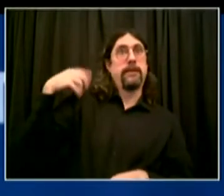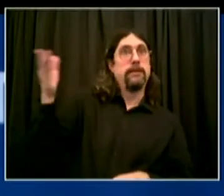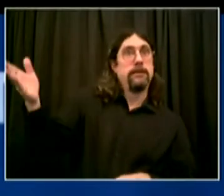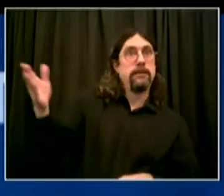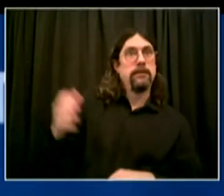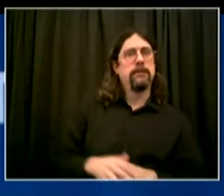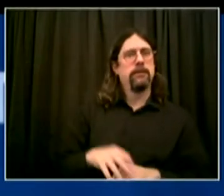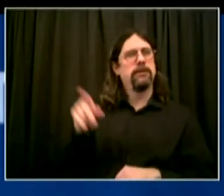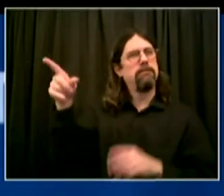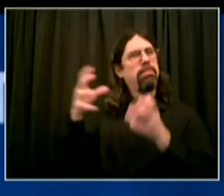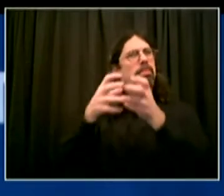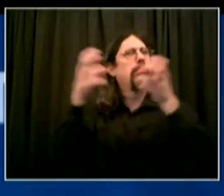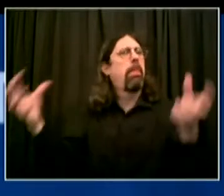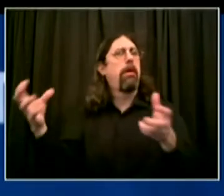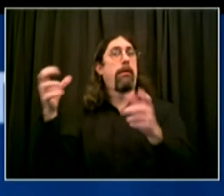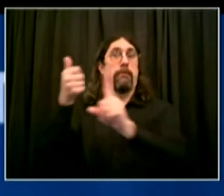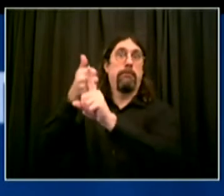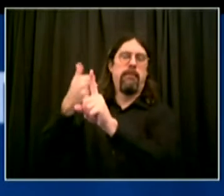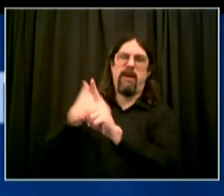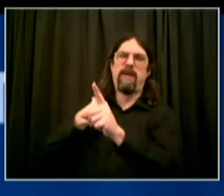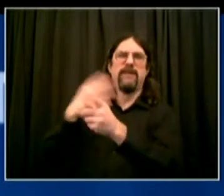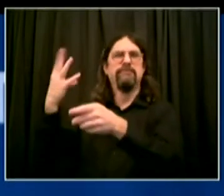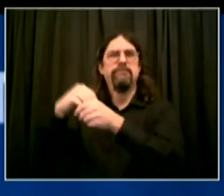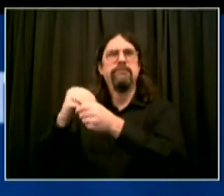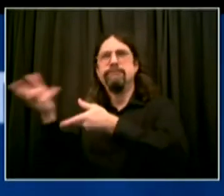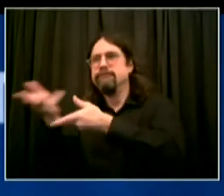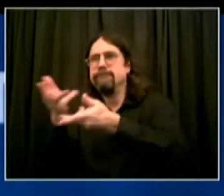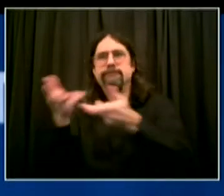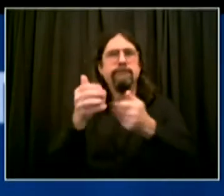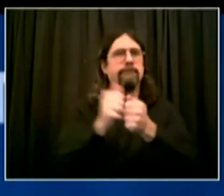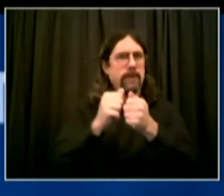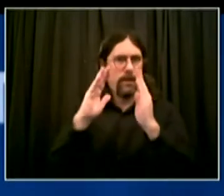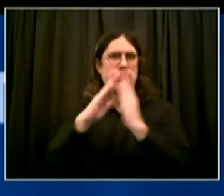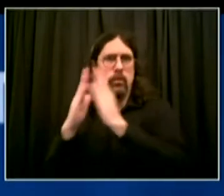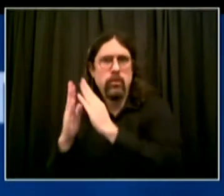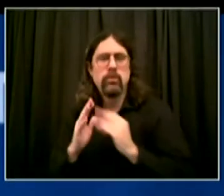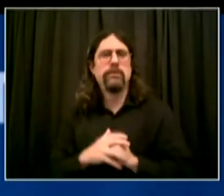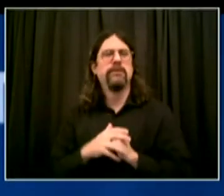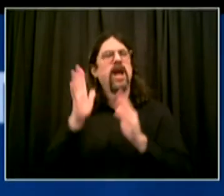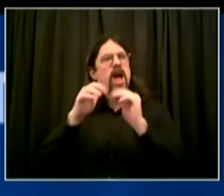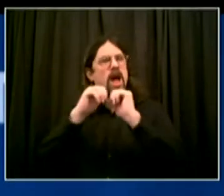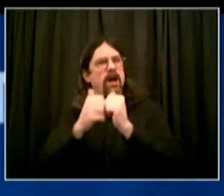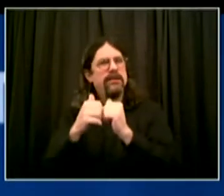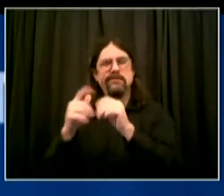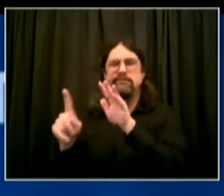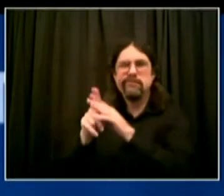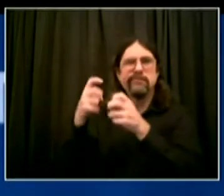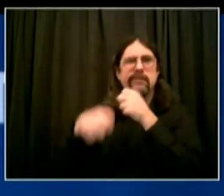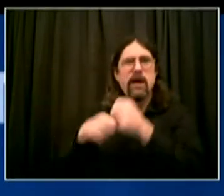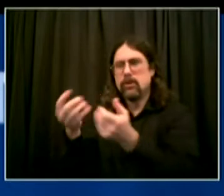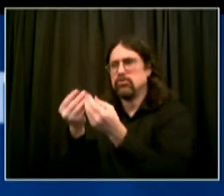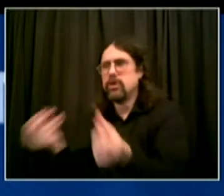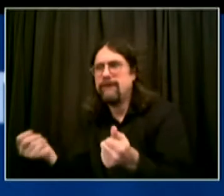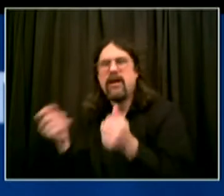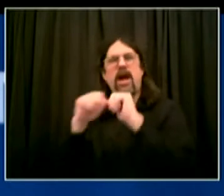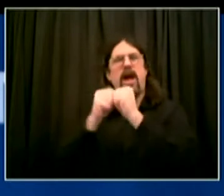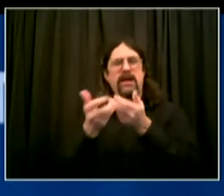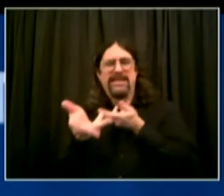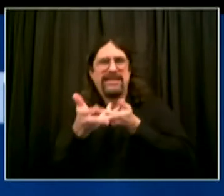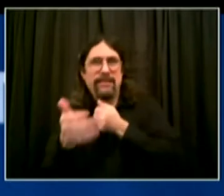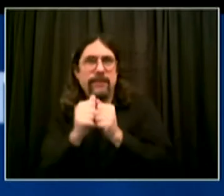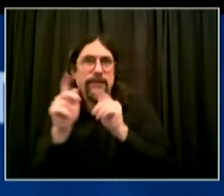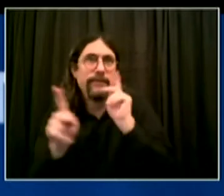Eric, I know that you know, had mentioned this in the past, but let me tell you, this is something that we heard